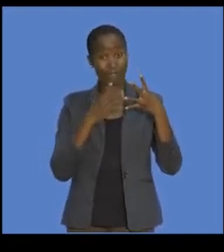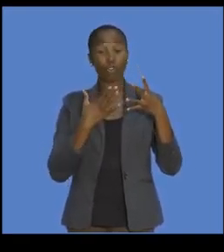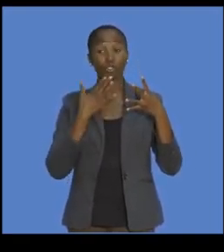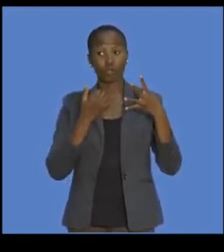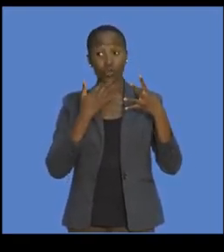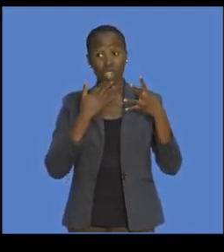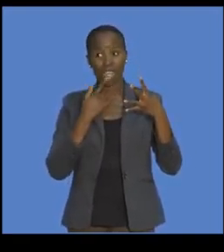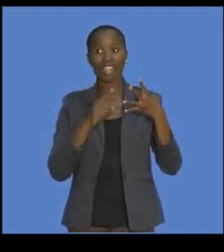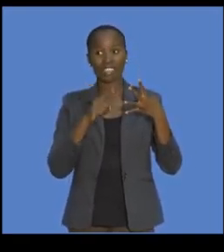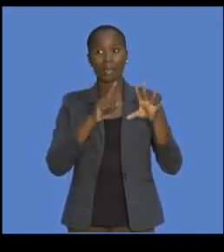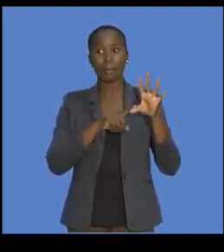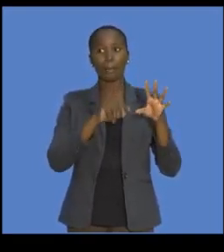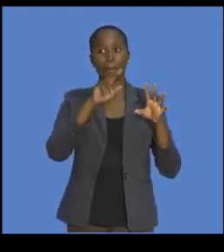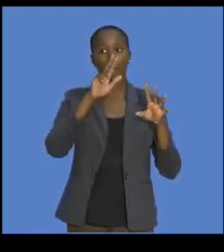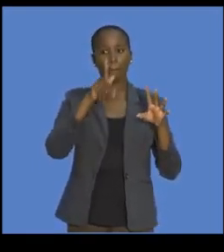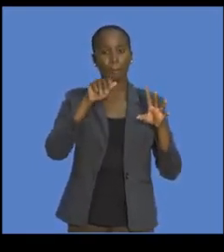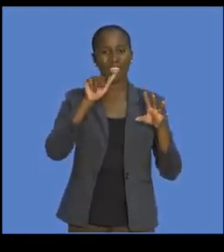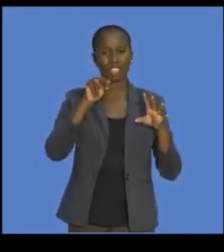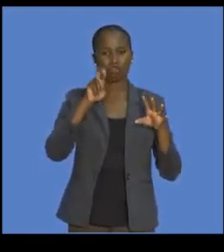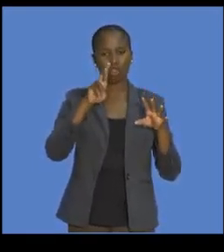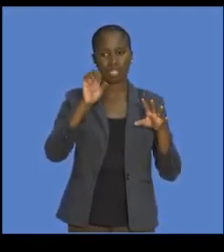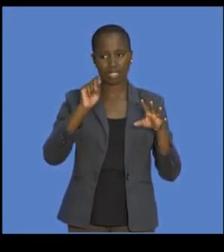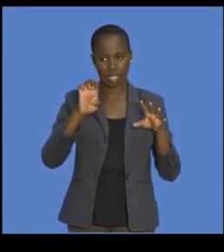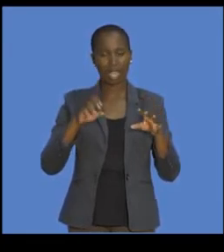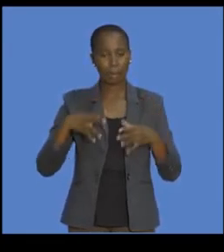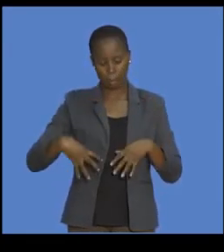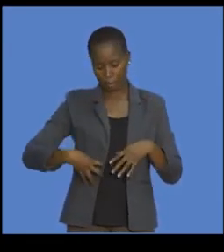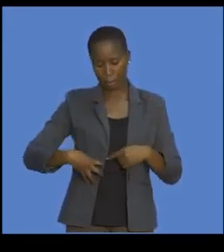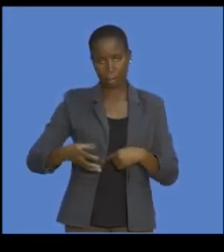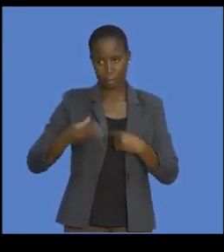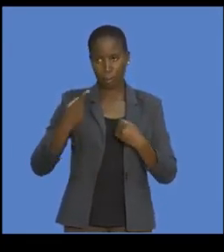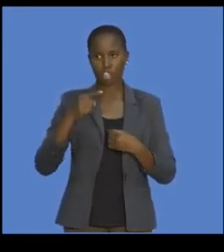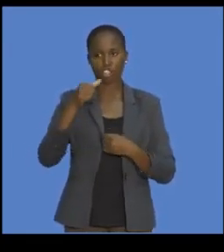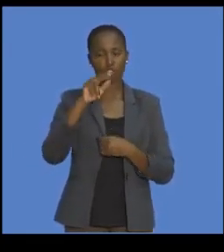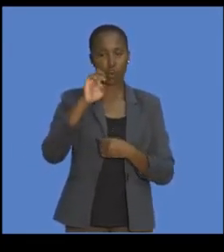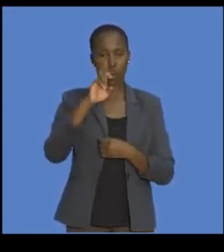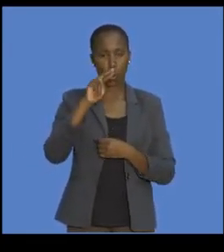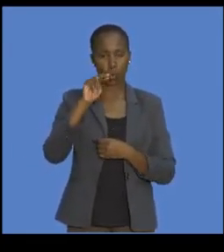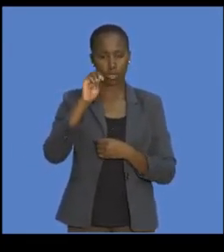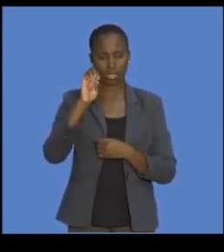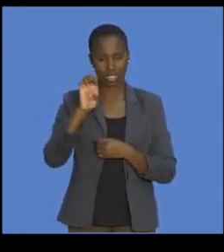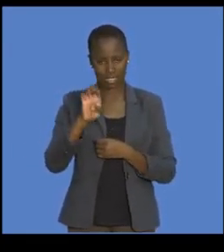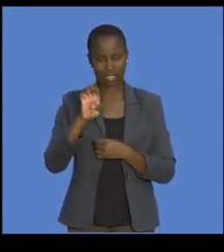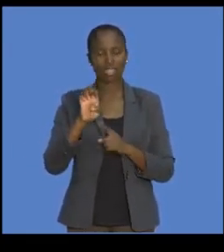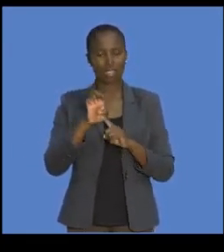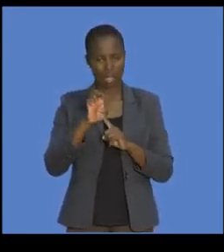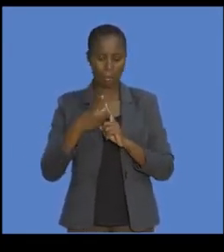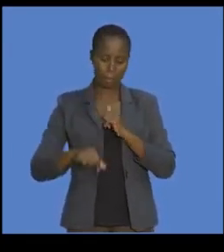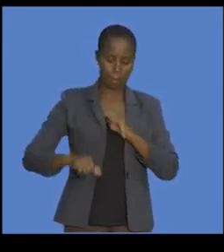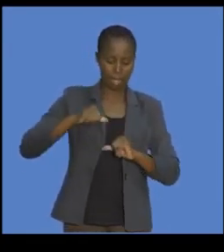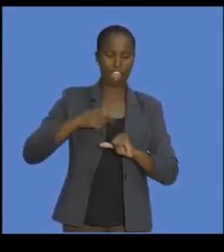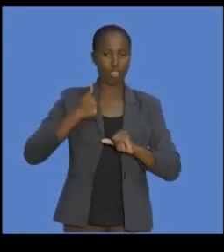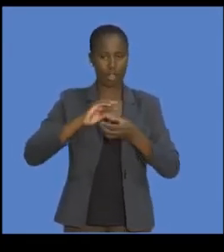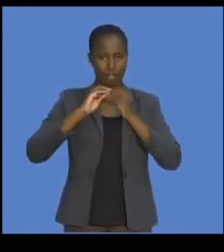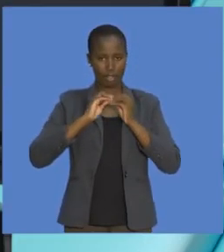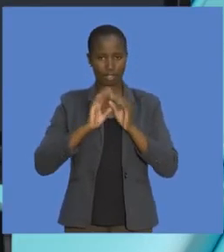going to produce glucagon, and glucagon was going to convert the stored glycogen back into glucose to bring it back to normal. So